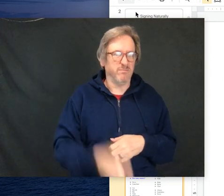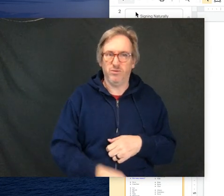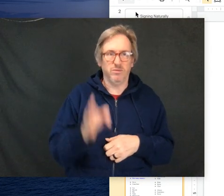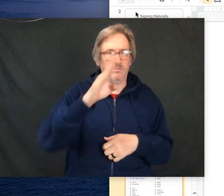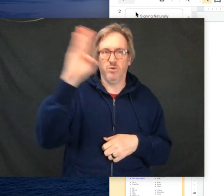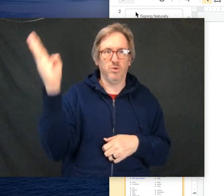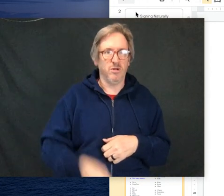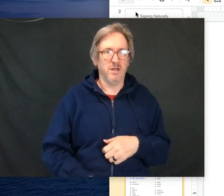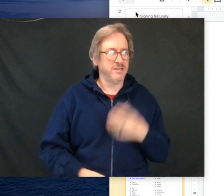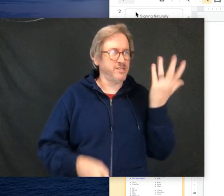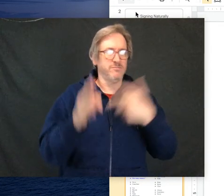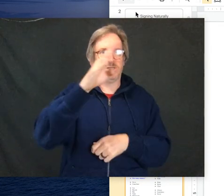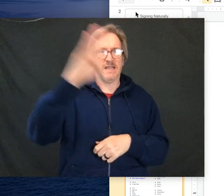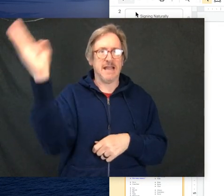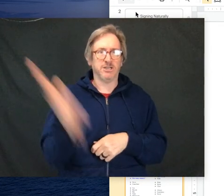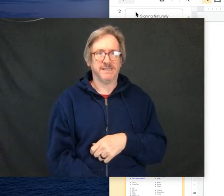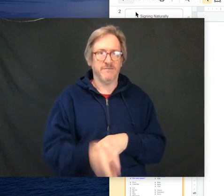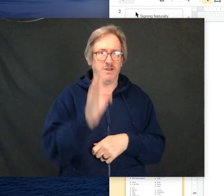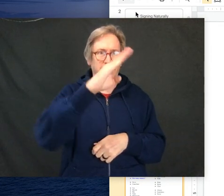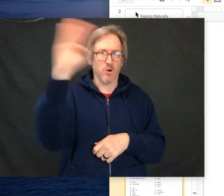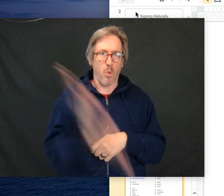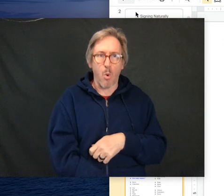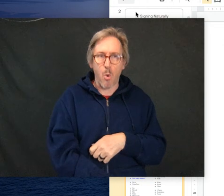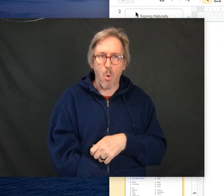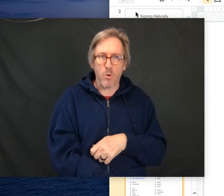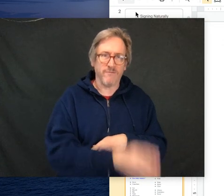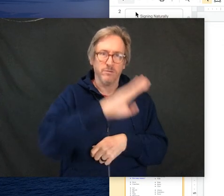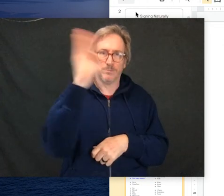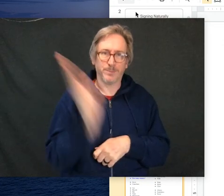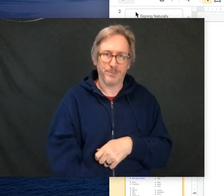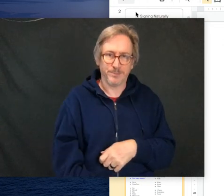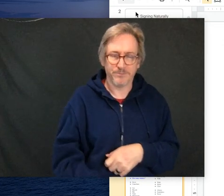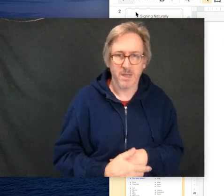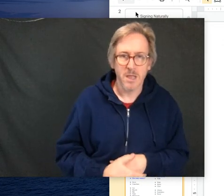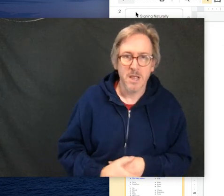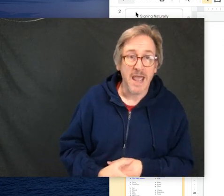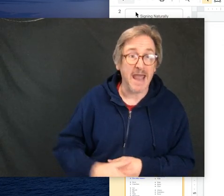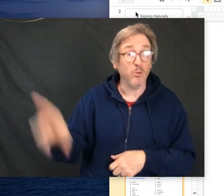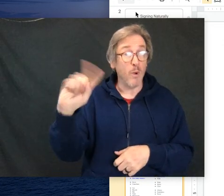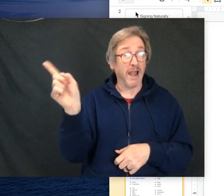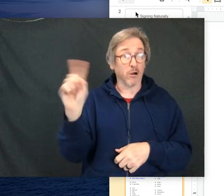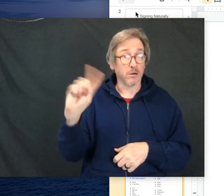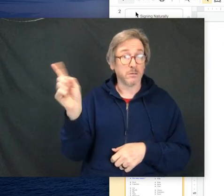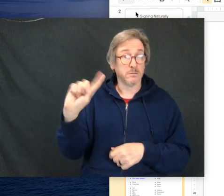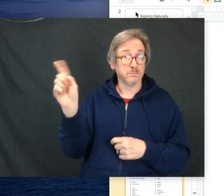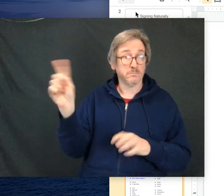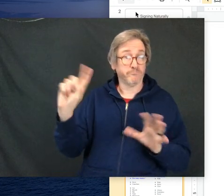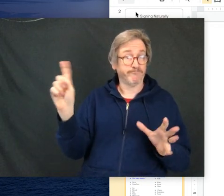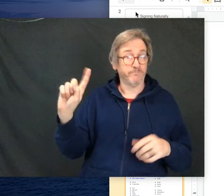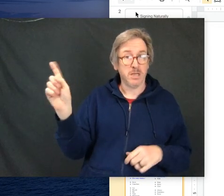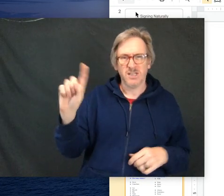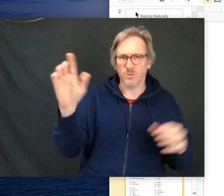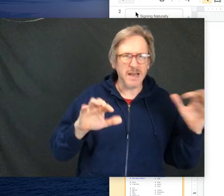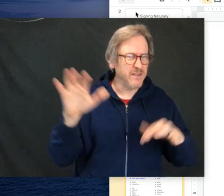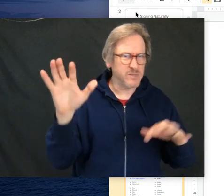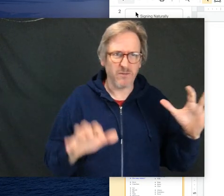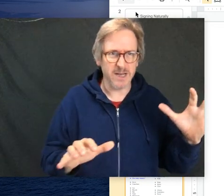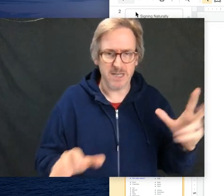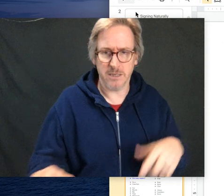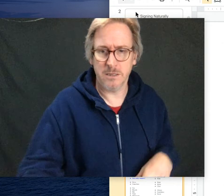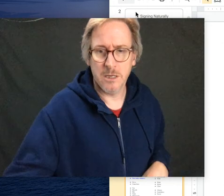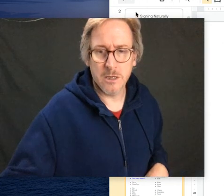Never. Just slash a 7 in the air. Never. And where. So a lot of these